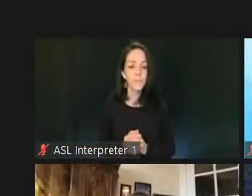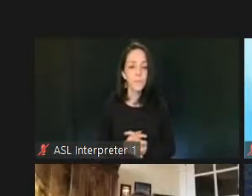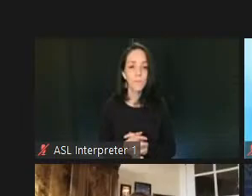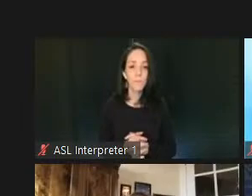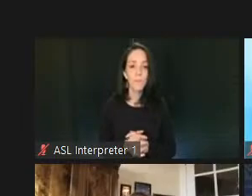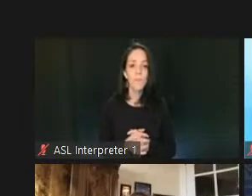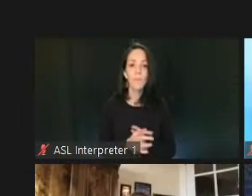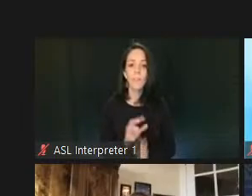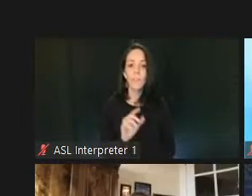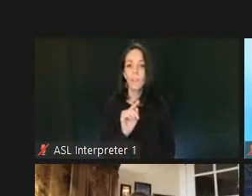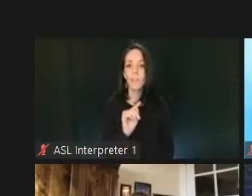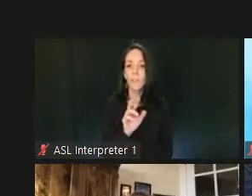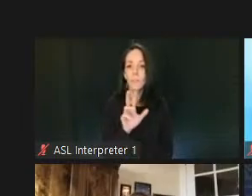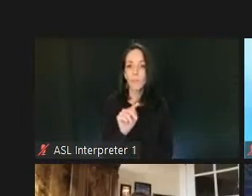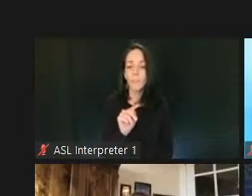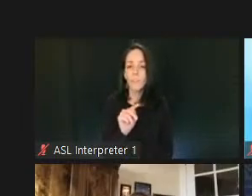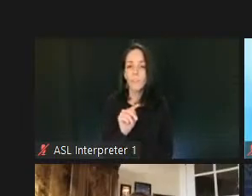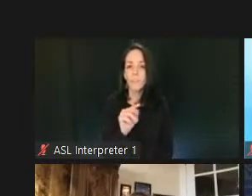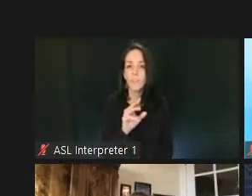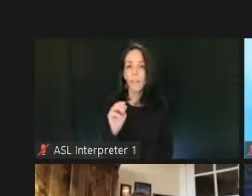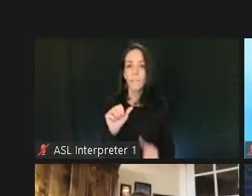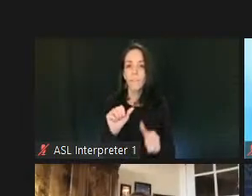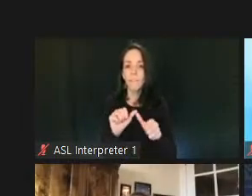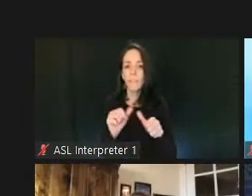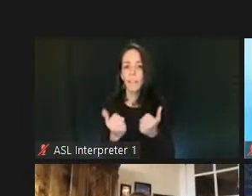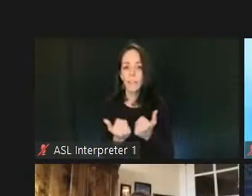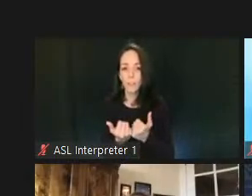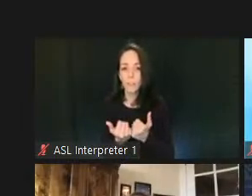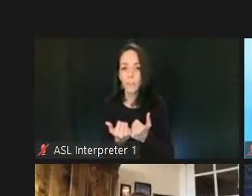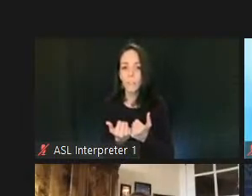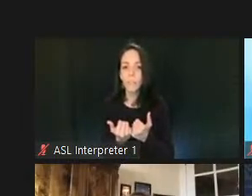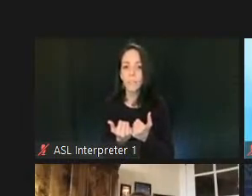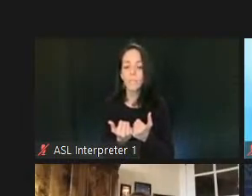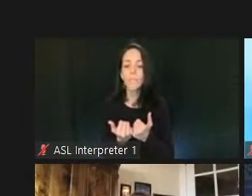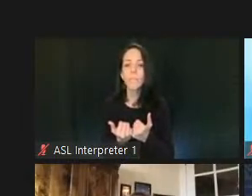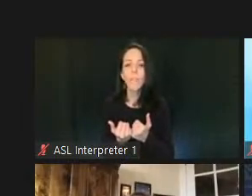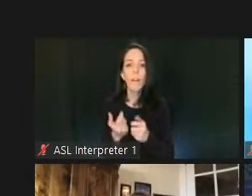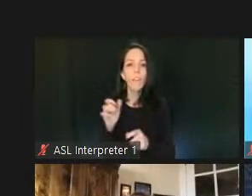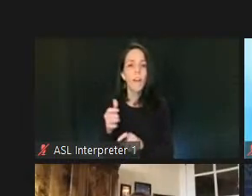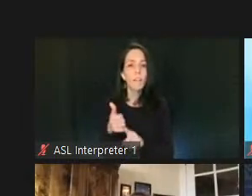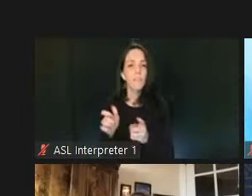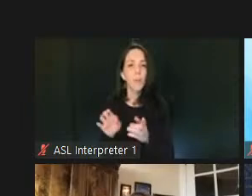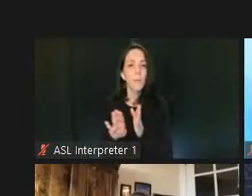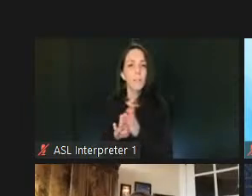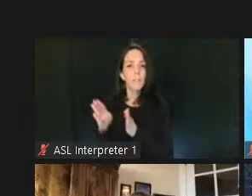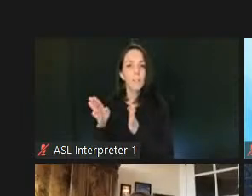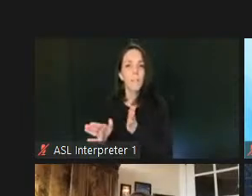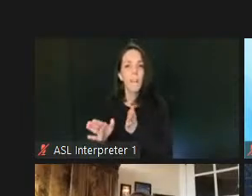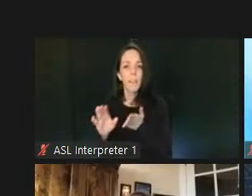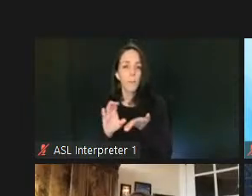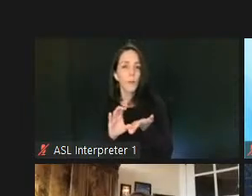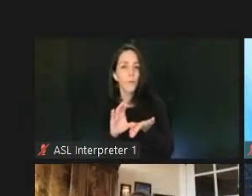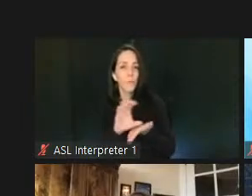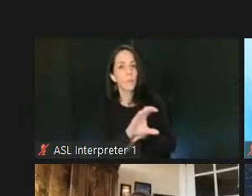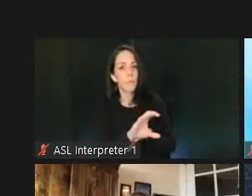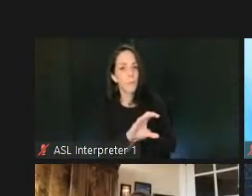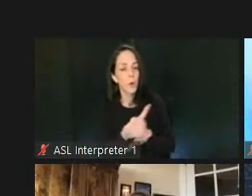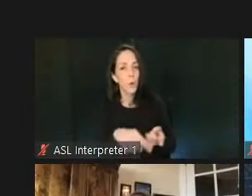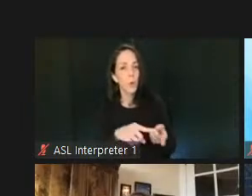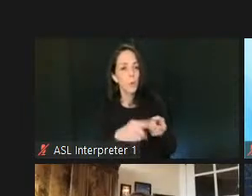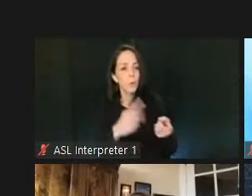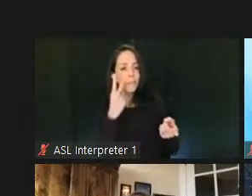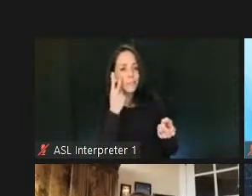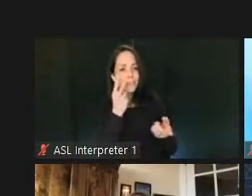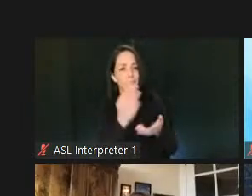trust and agency. Those are typically contributions that a developer makes when there's a physical or feasibility constraint